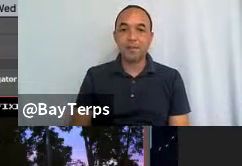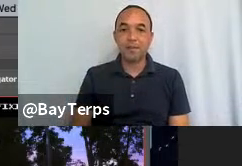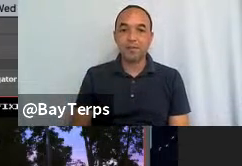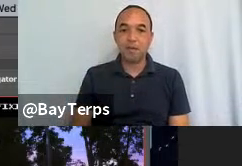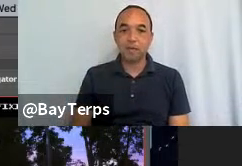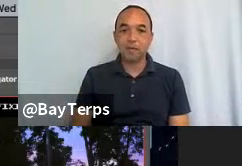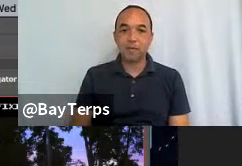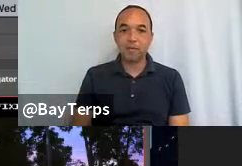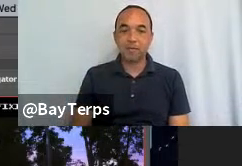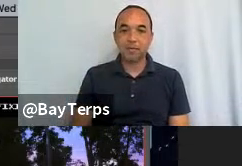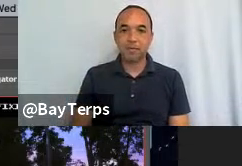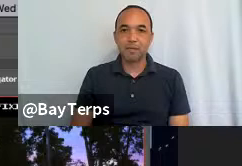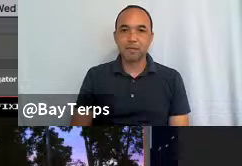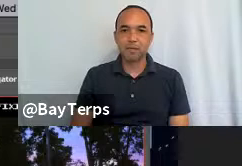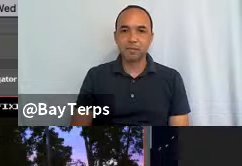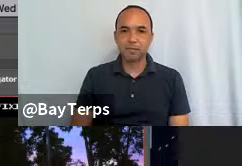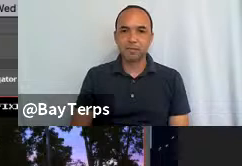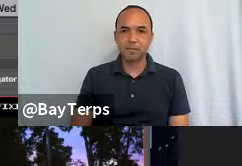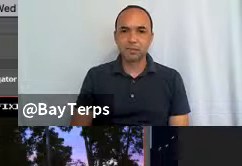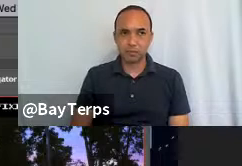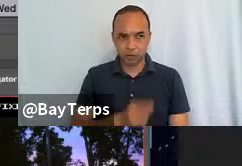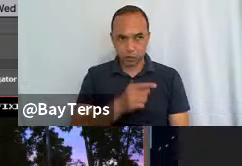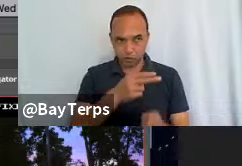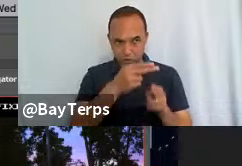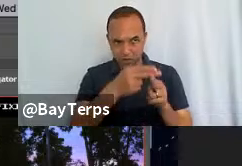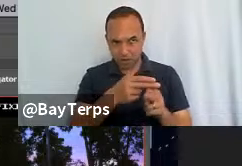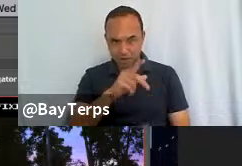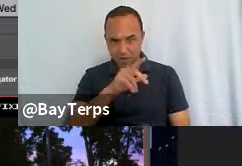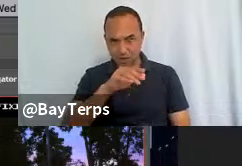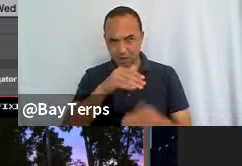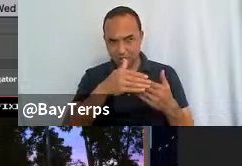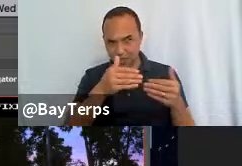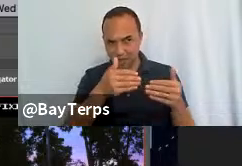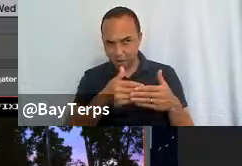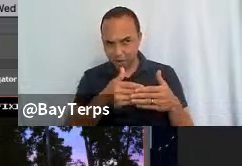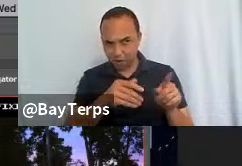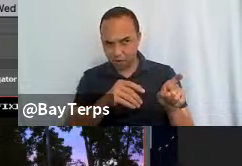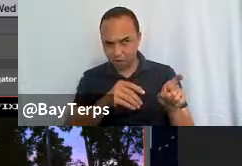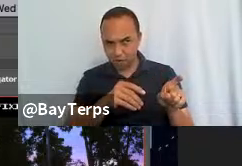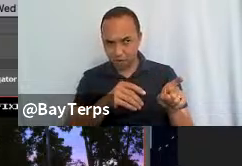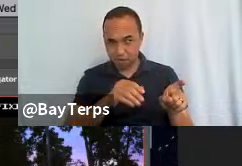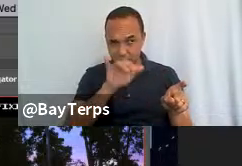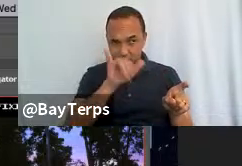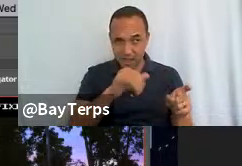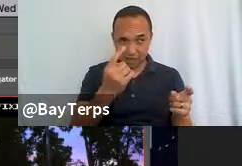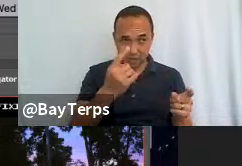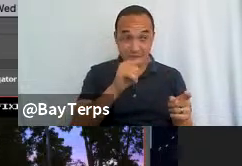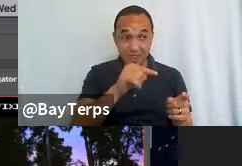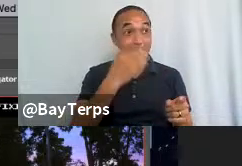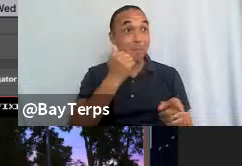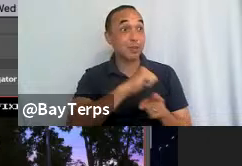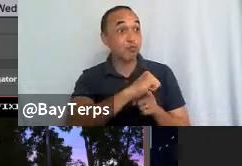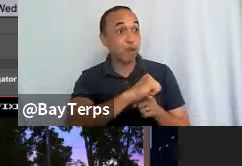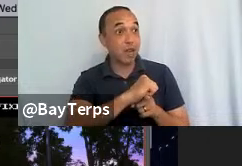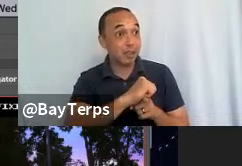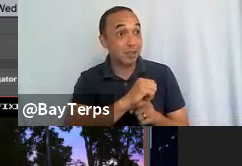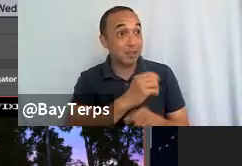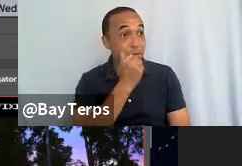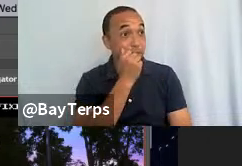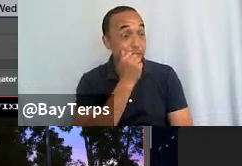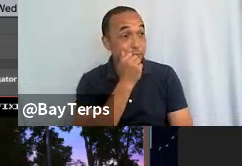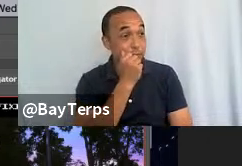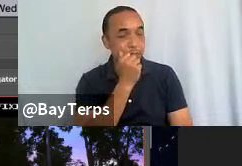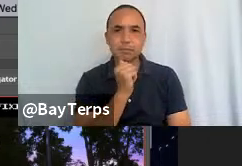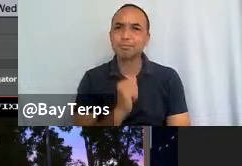edited picture. You're naming a layer right now? Is that a best practice that people do? I